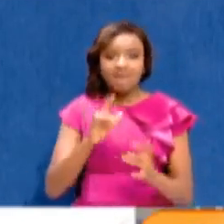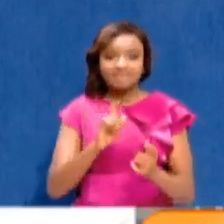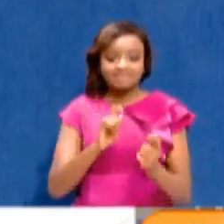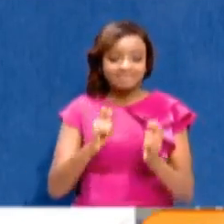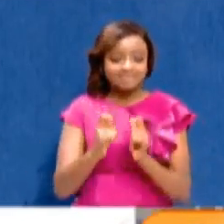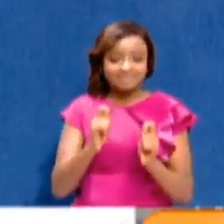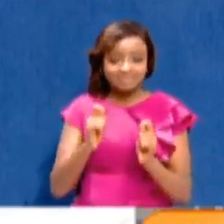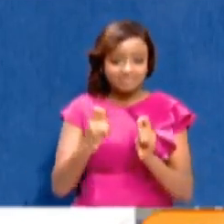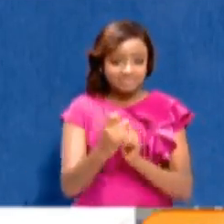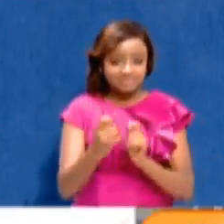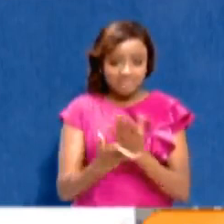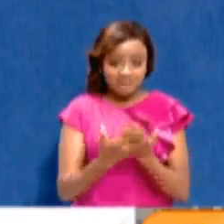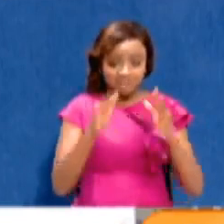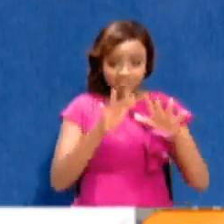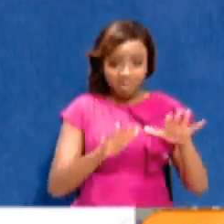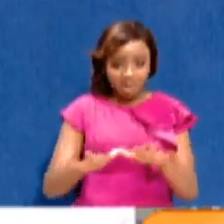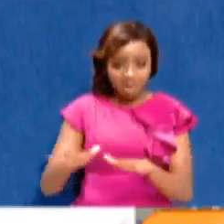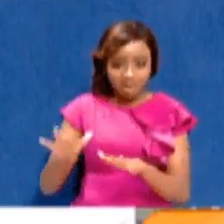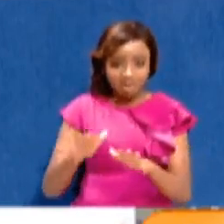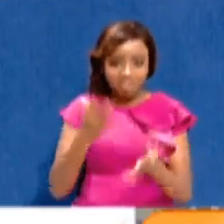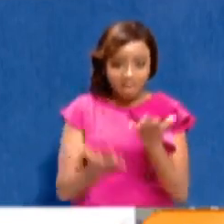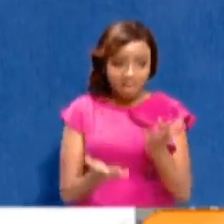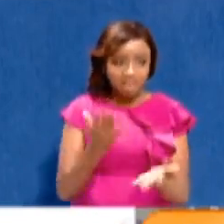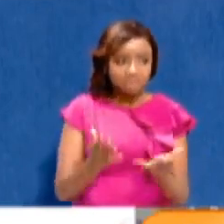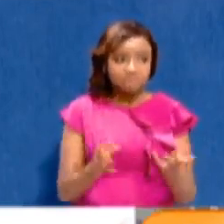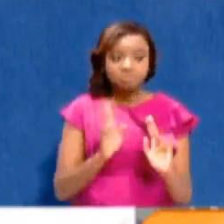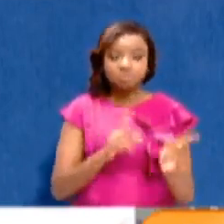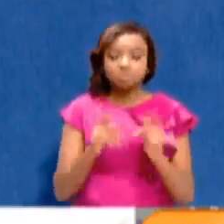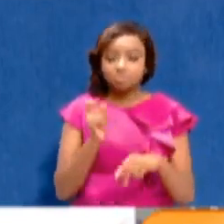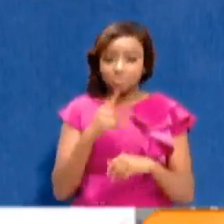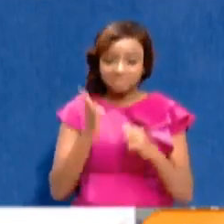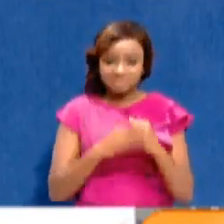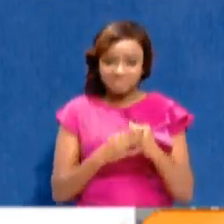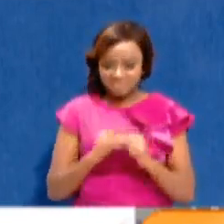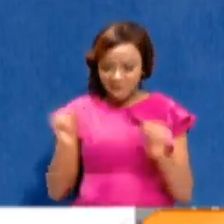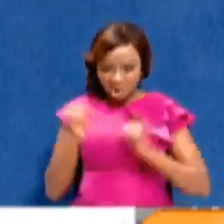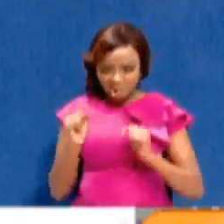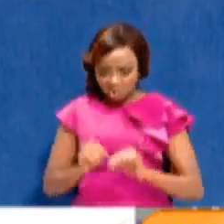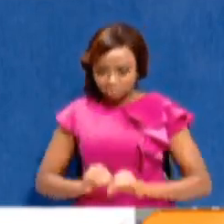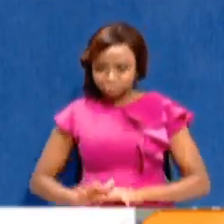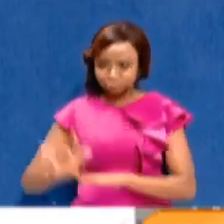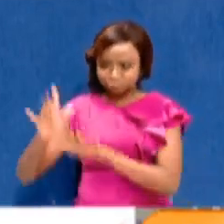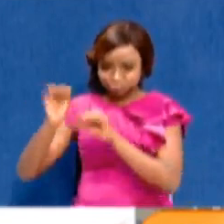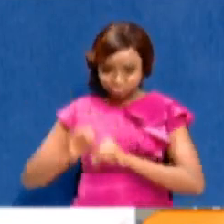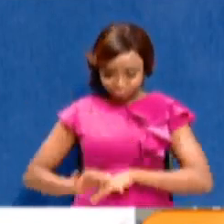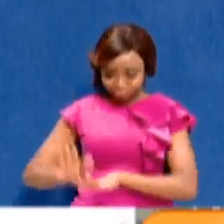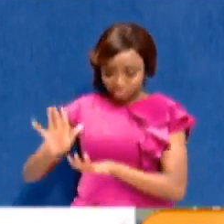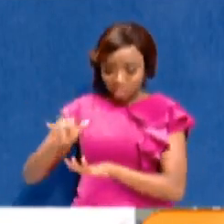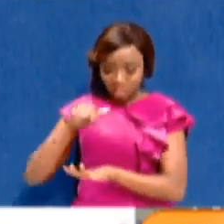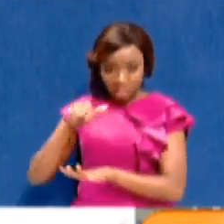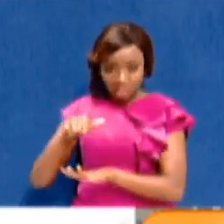pressures stabilize. So typically what would happen in September is that those cold pressures that have been coming from the south causing the cold in